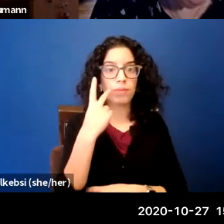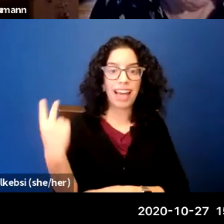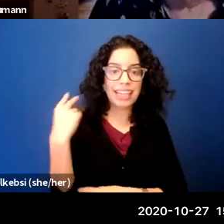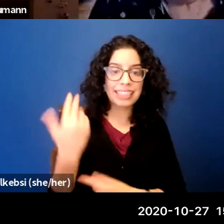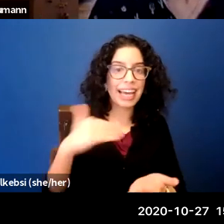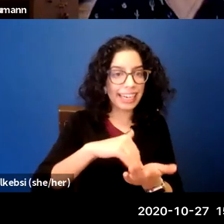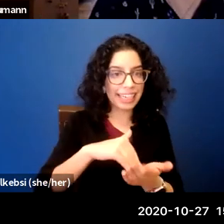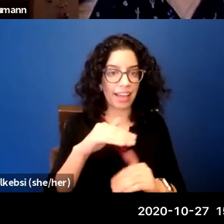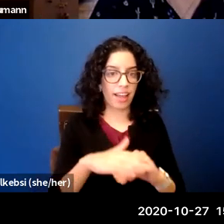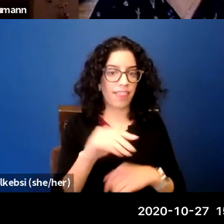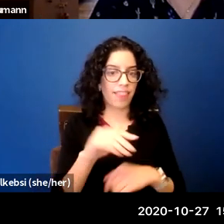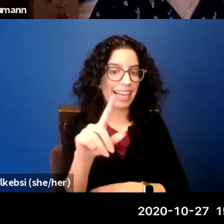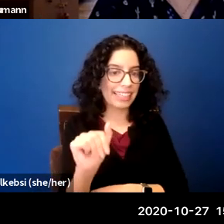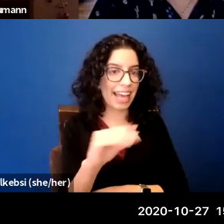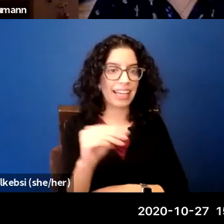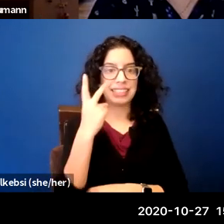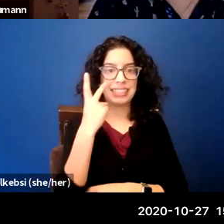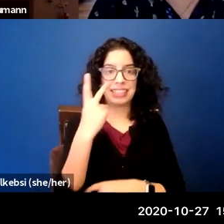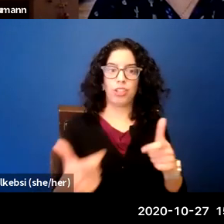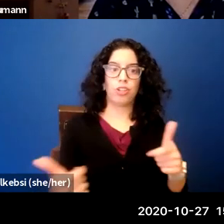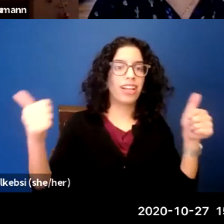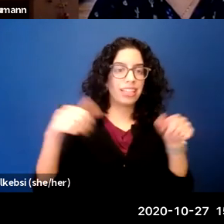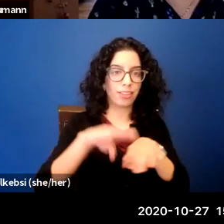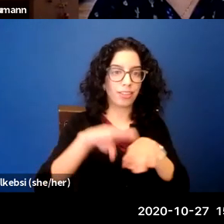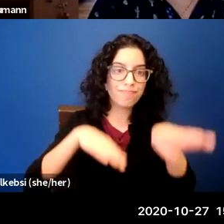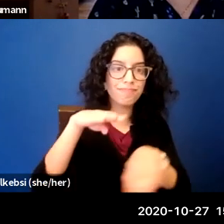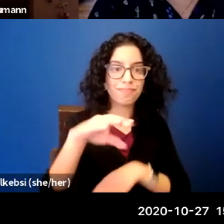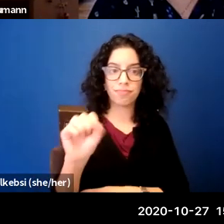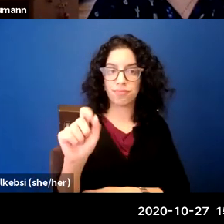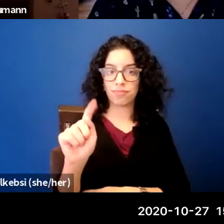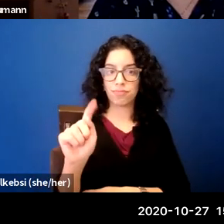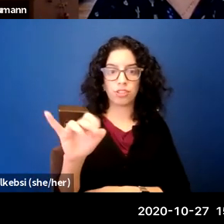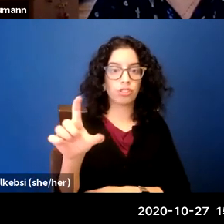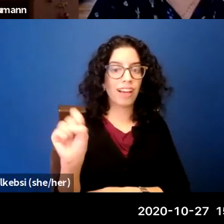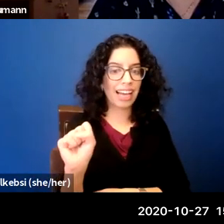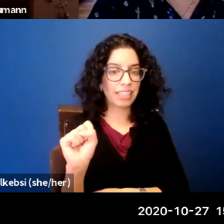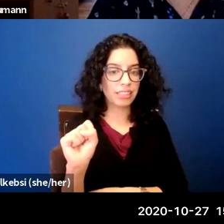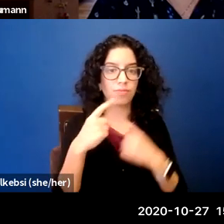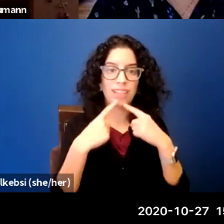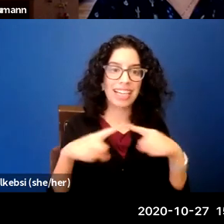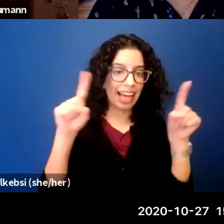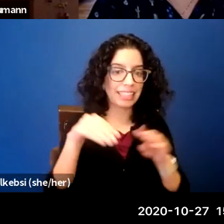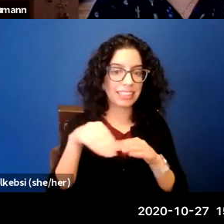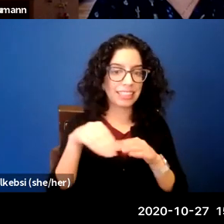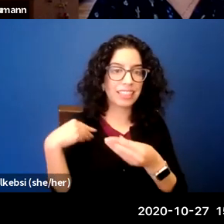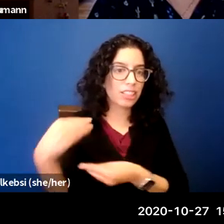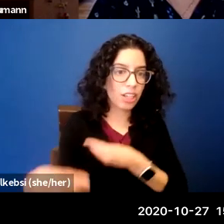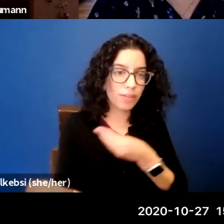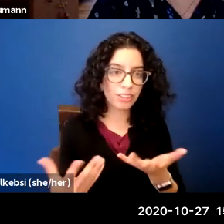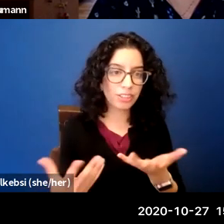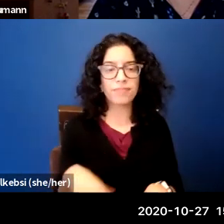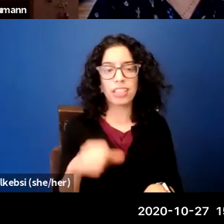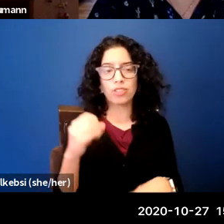now to be reflecting again on the ADA and see greater strides realized in this